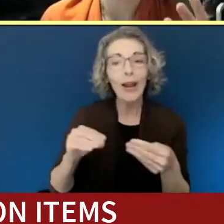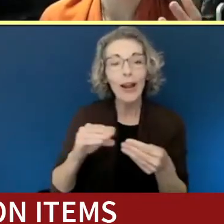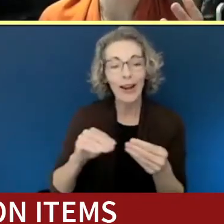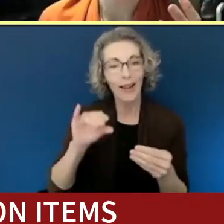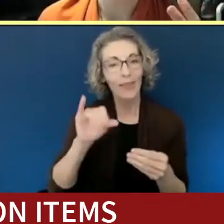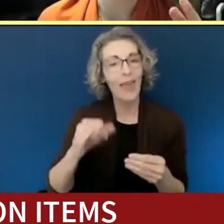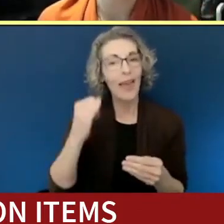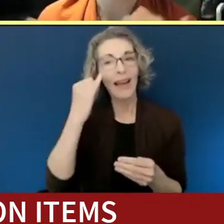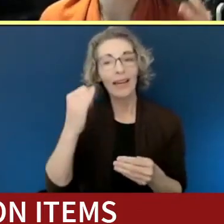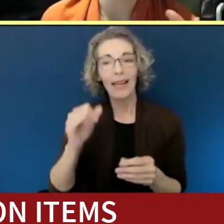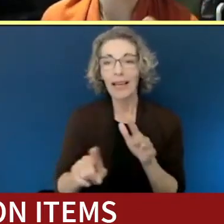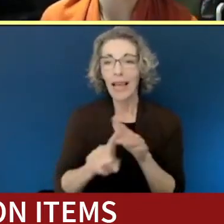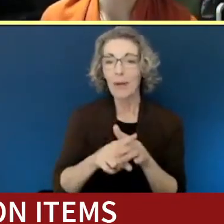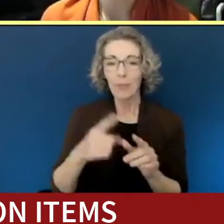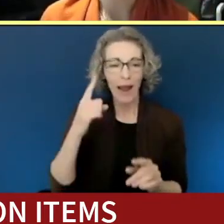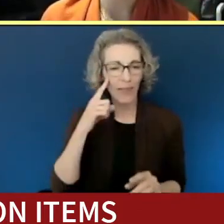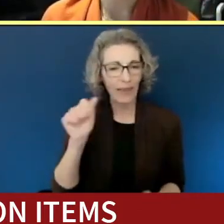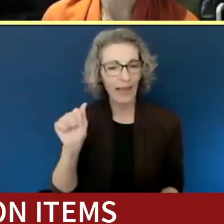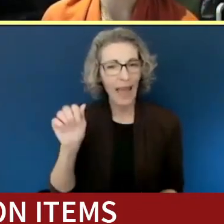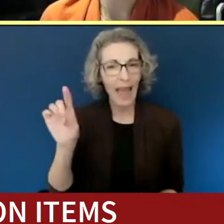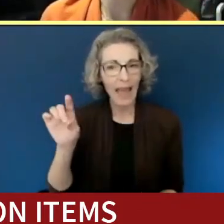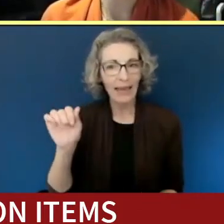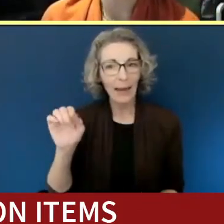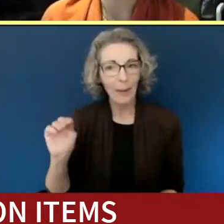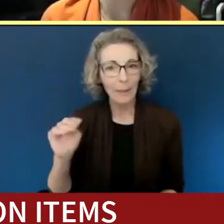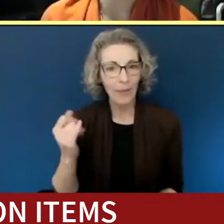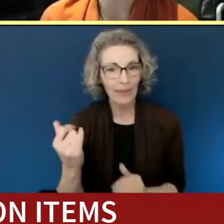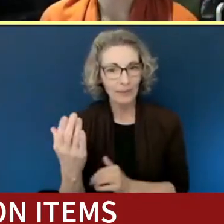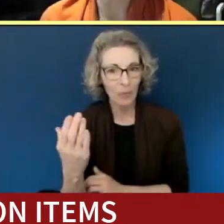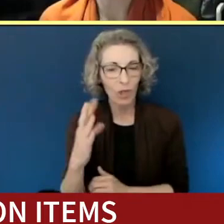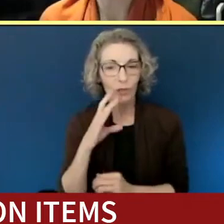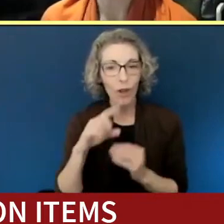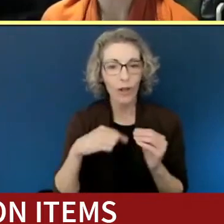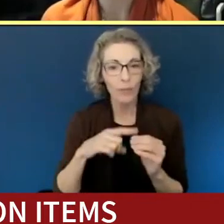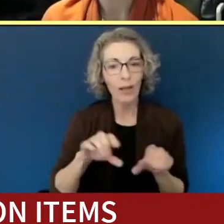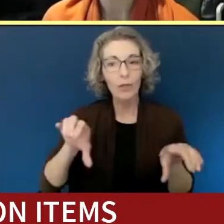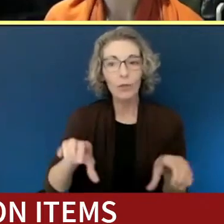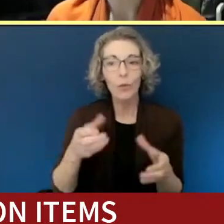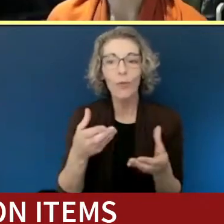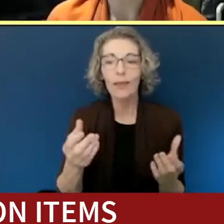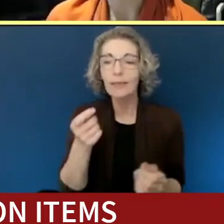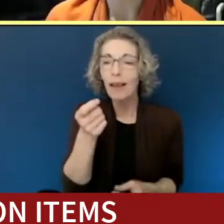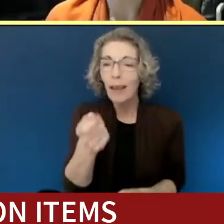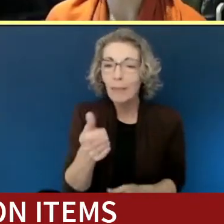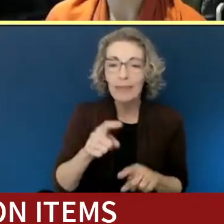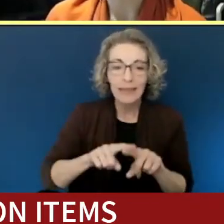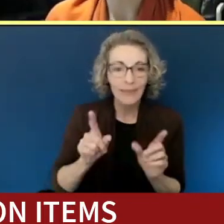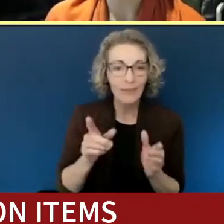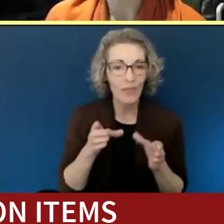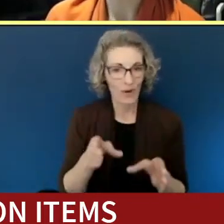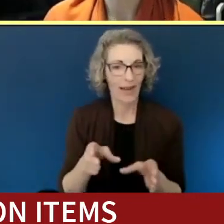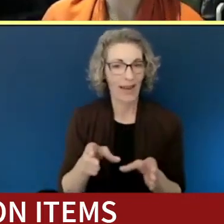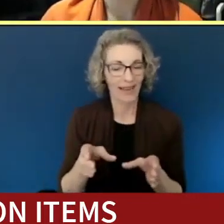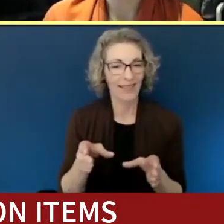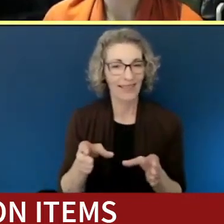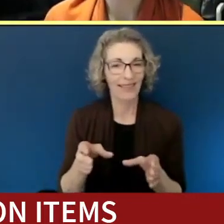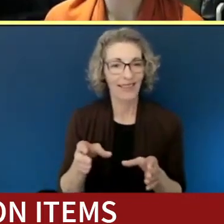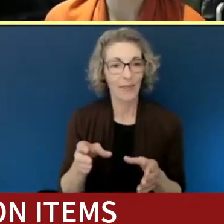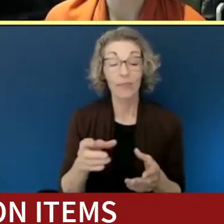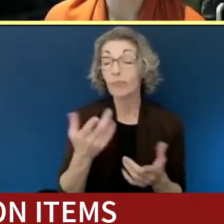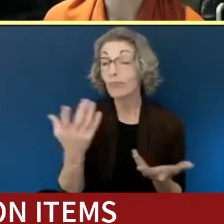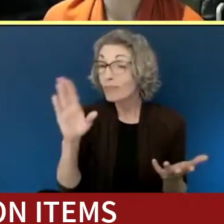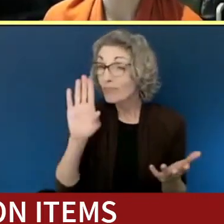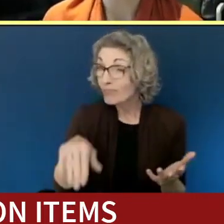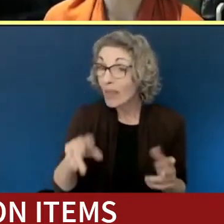think, was Adam was talking about just doing things a bit differently, and different people do